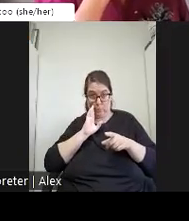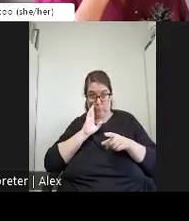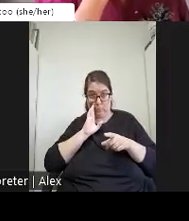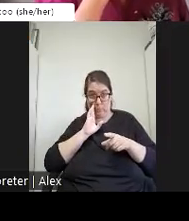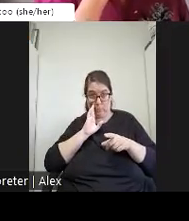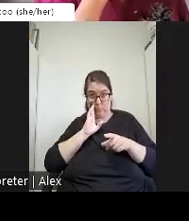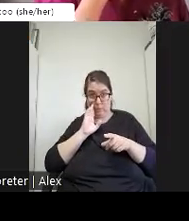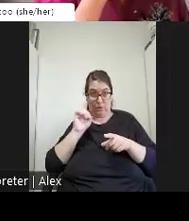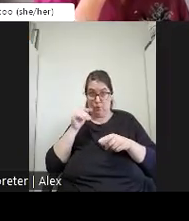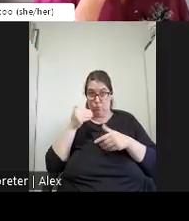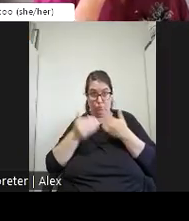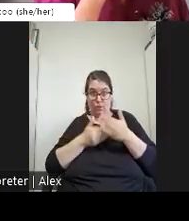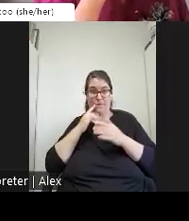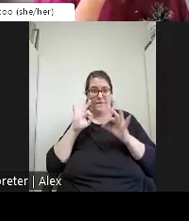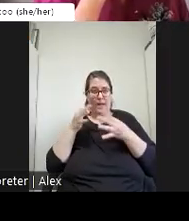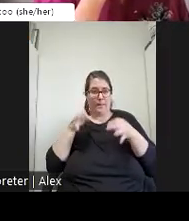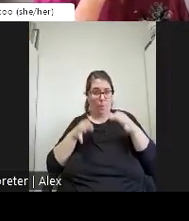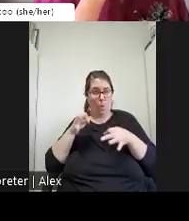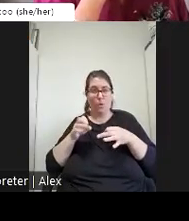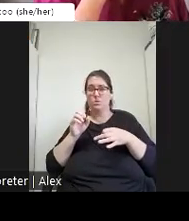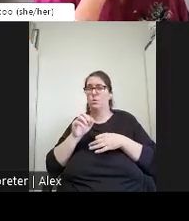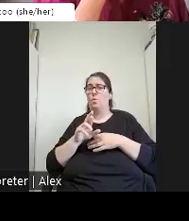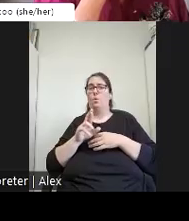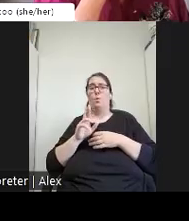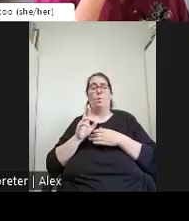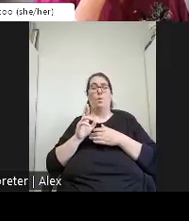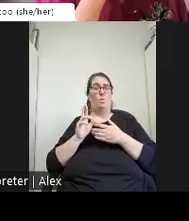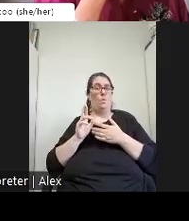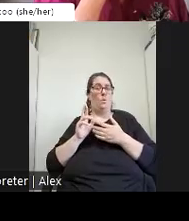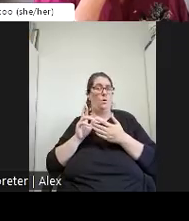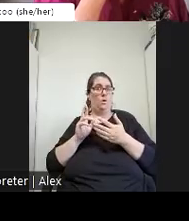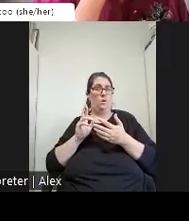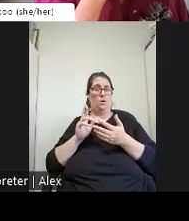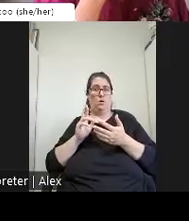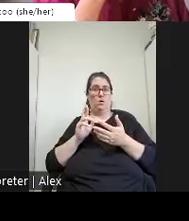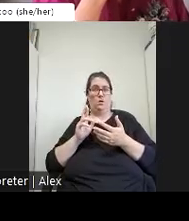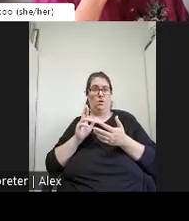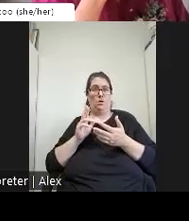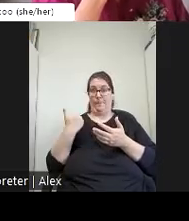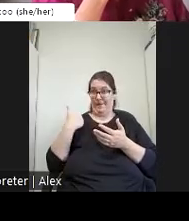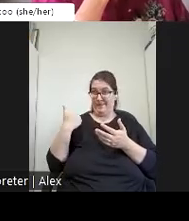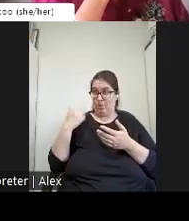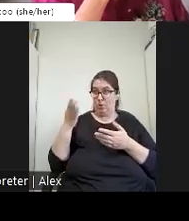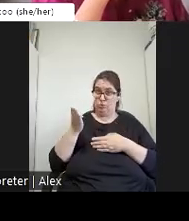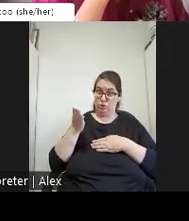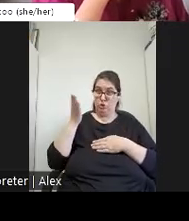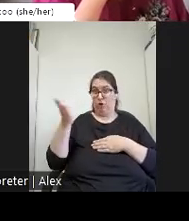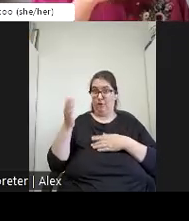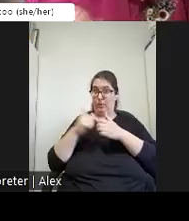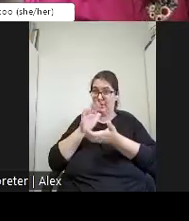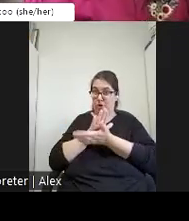of a process in family court? And have you ever been served with any court